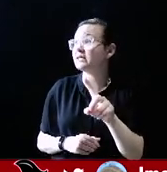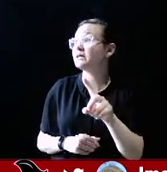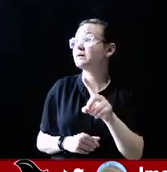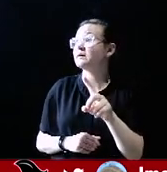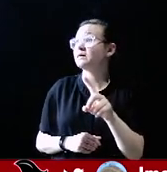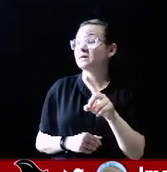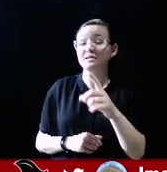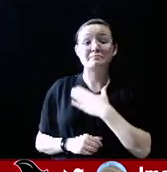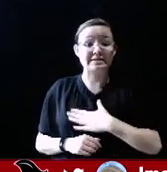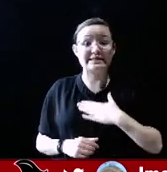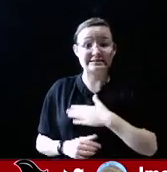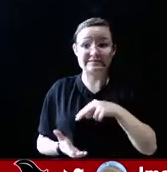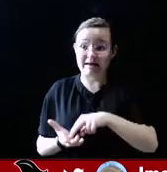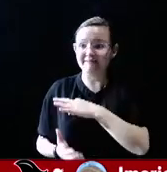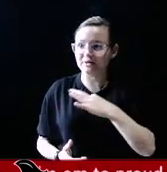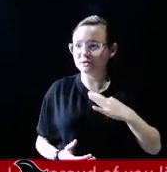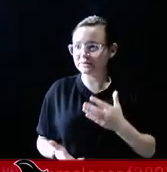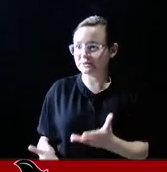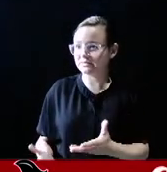faculty please stand?